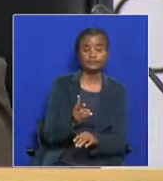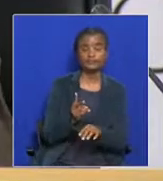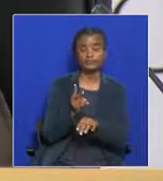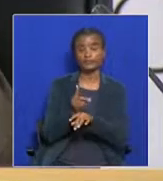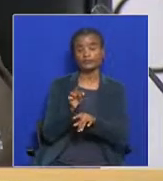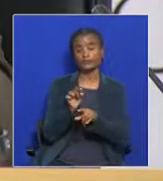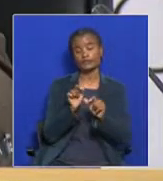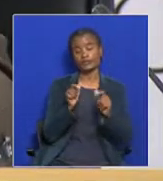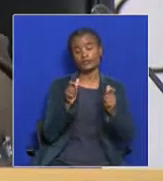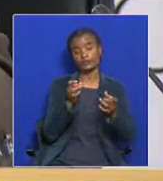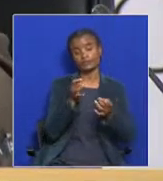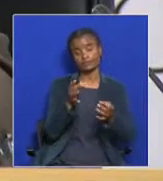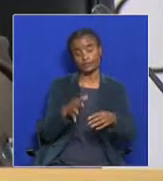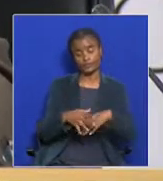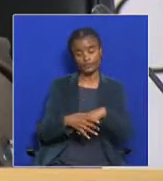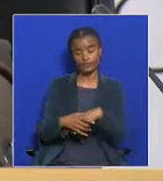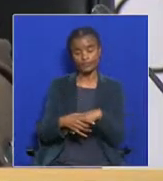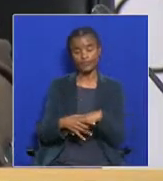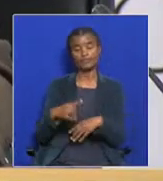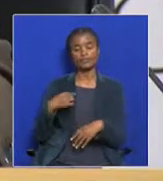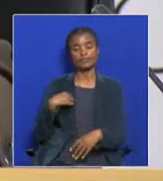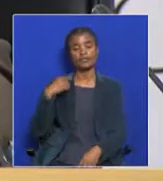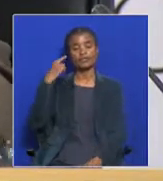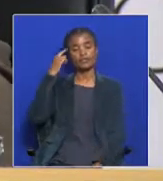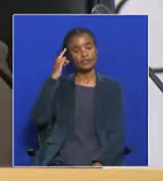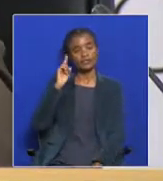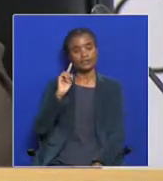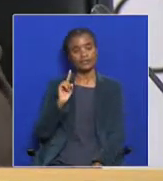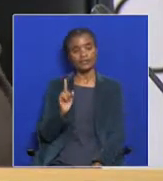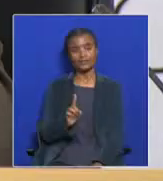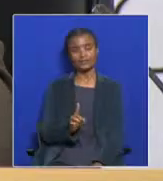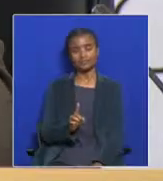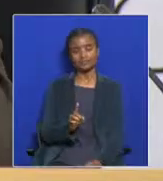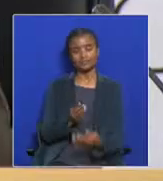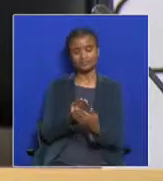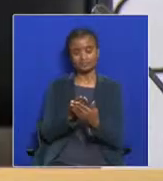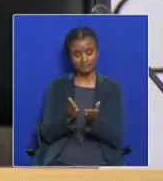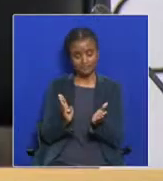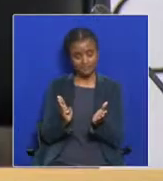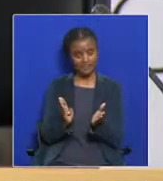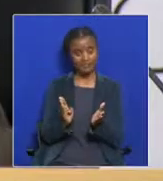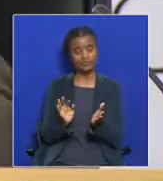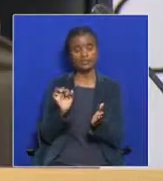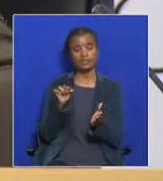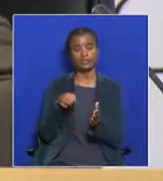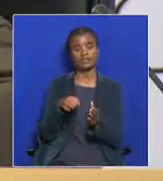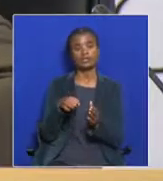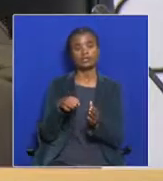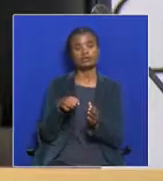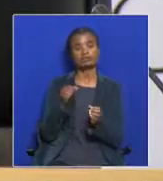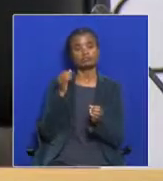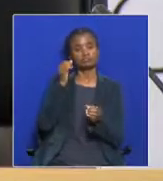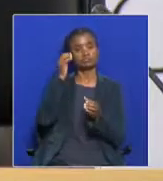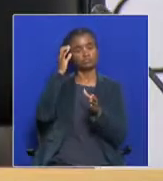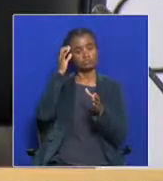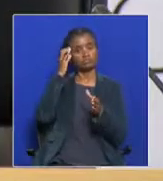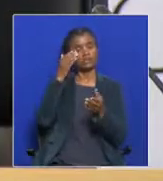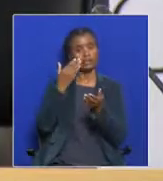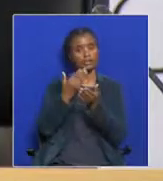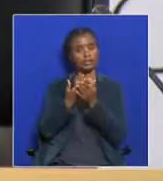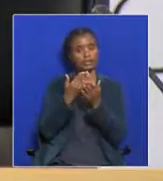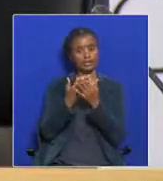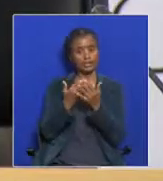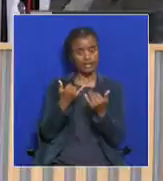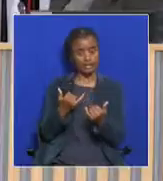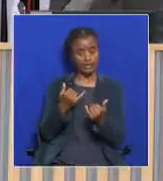I think that you guys are obviously have the intellectual capacity to see what I'm saying now. Can you see who took?